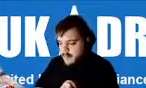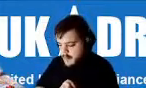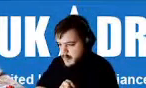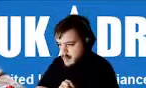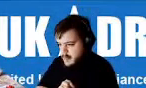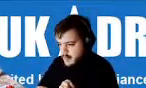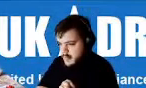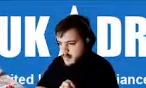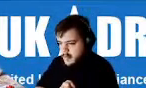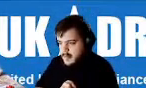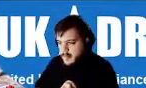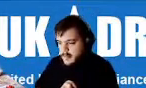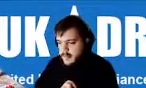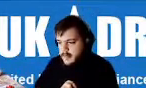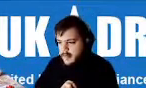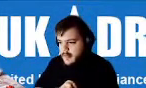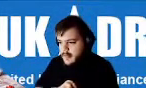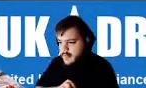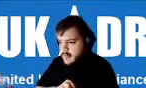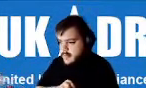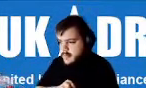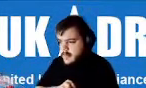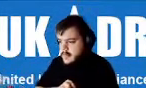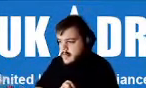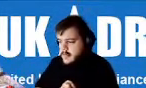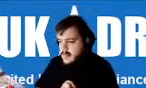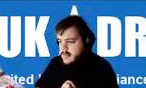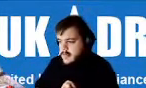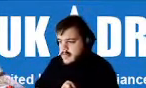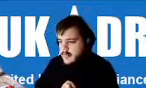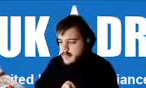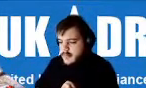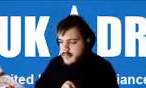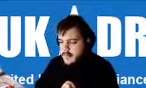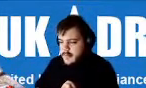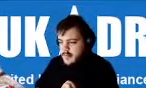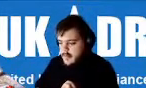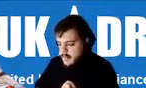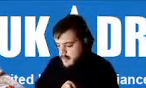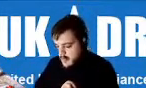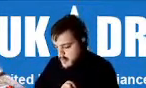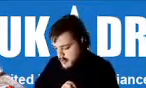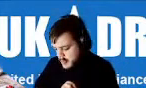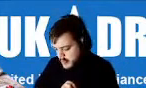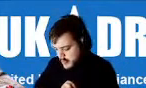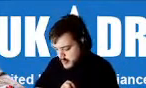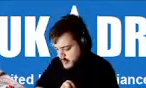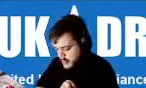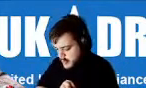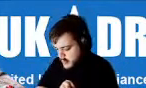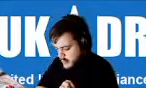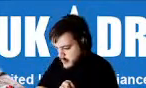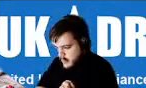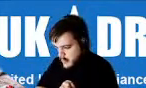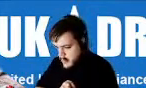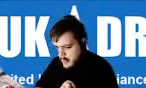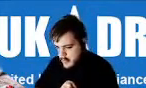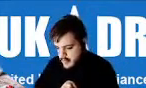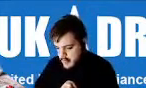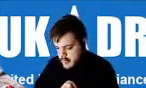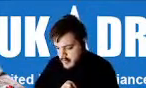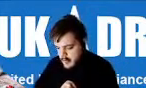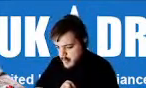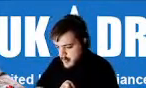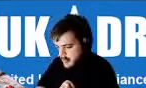UKADR also provides a platform to interface with international initiatives, and by this we mean UNDRR,